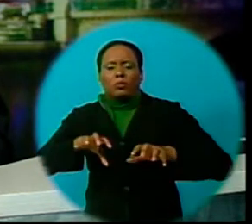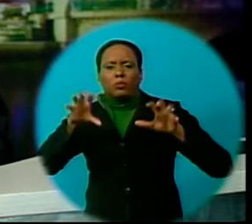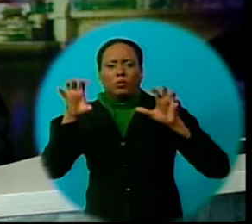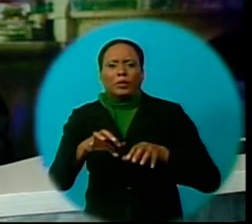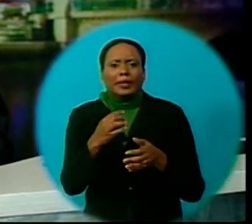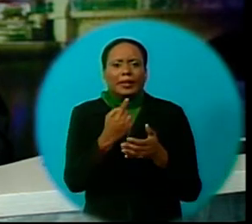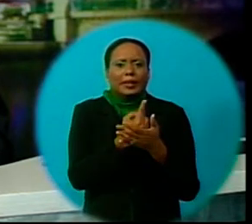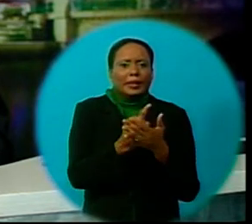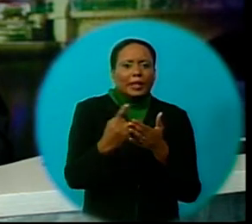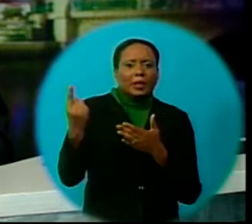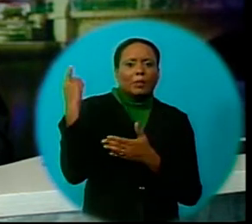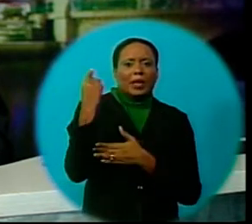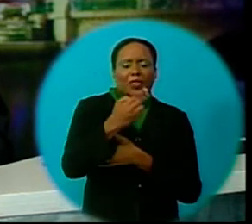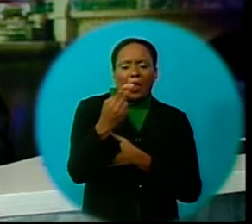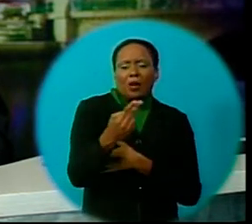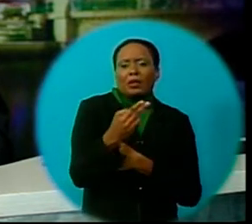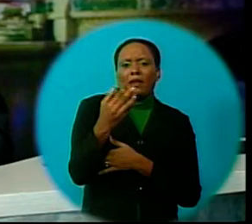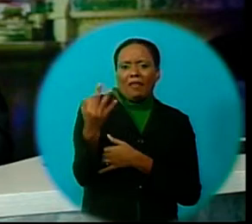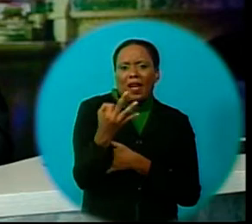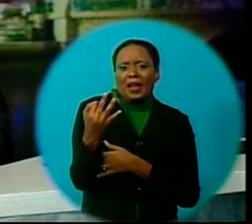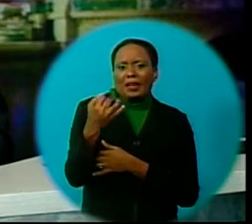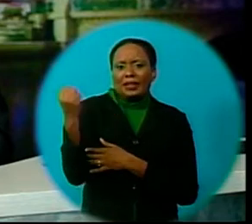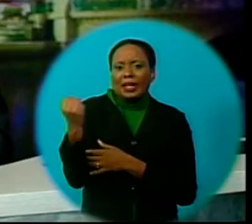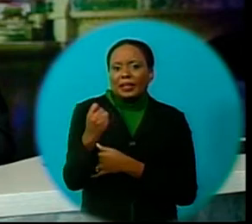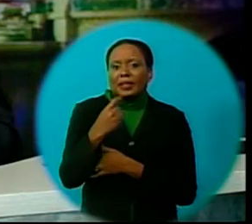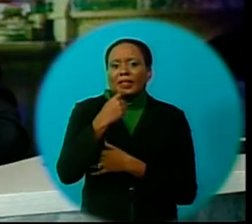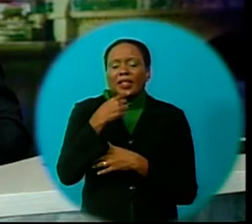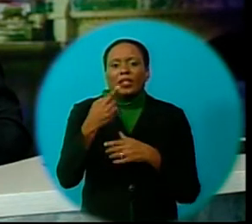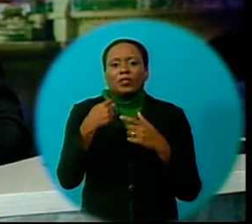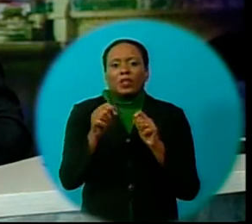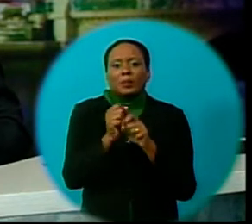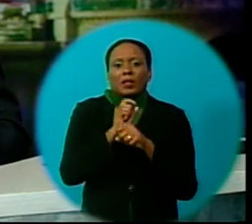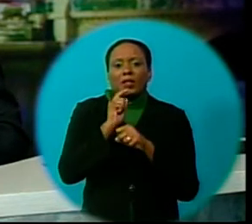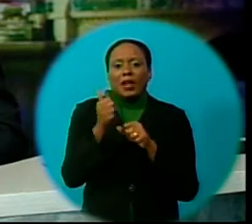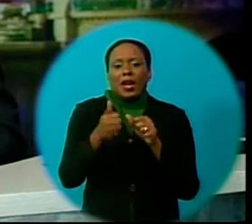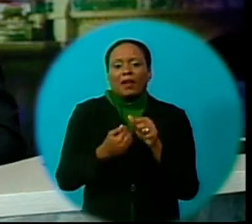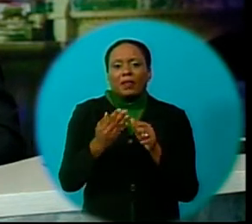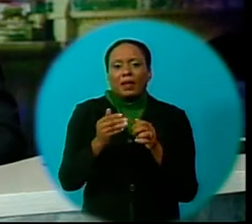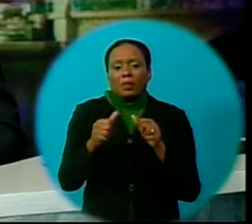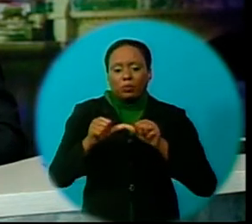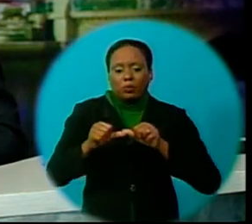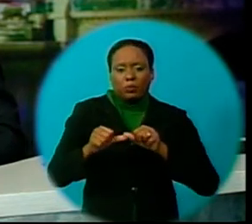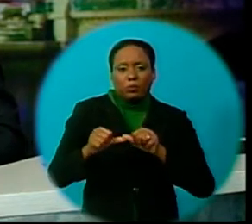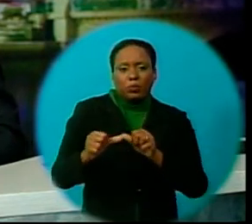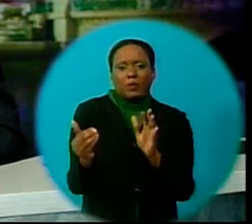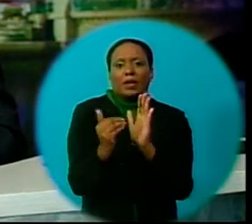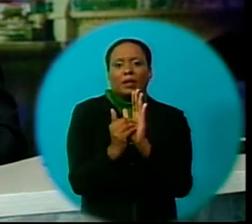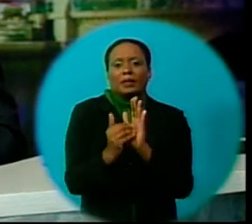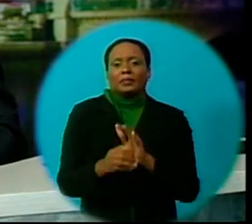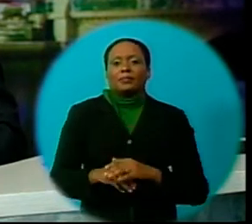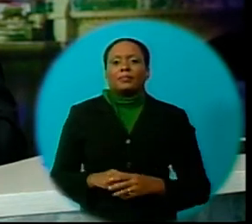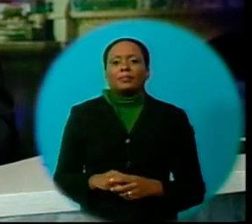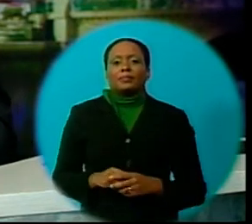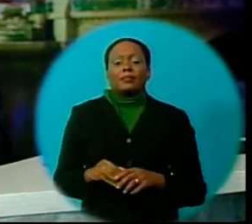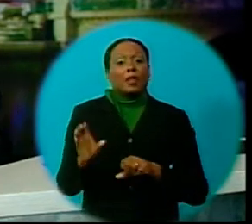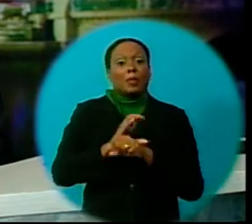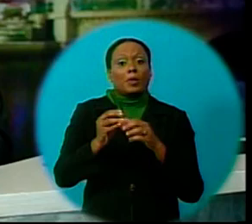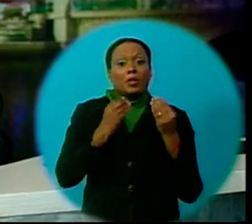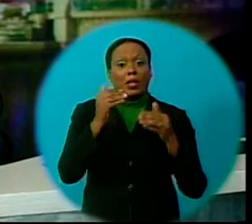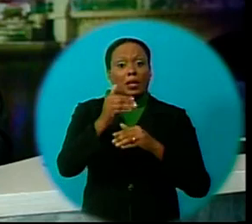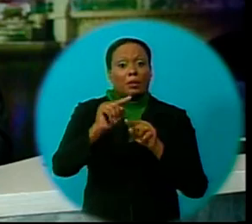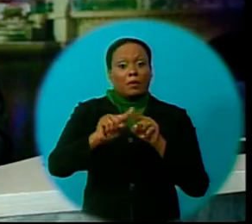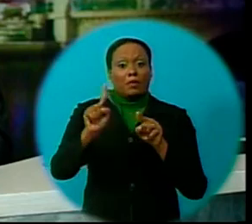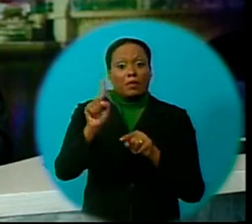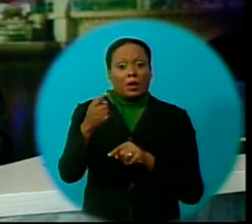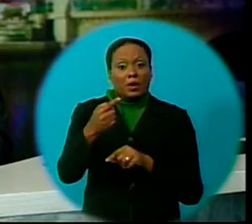last Friday, Thursday, and Saturday, noting that the authorities are working to regularize the situation. Regional